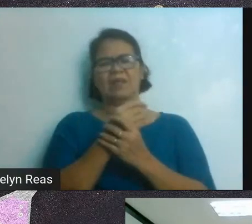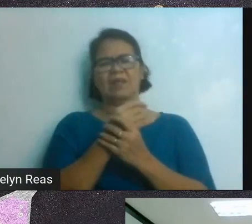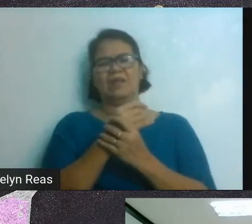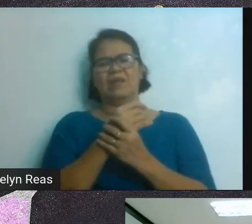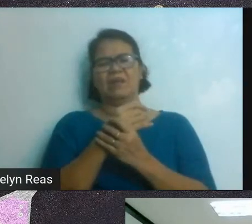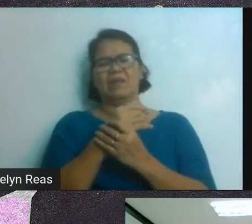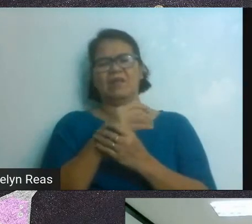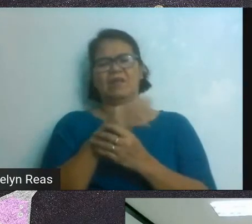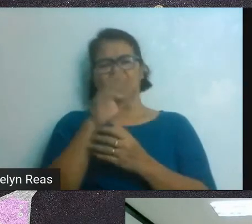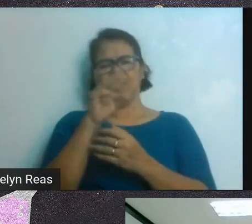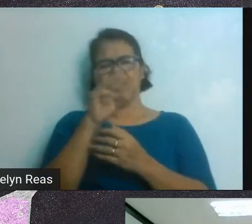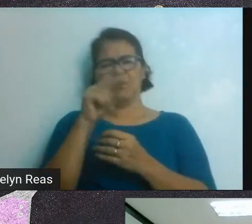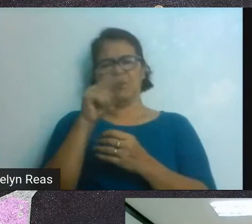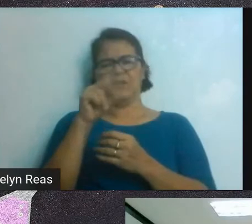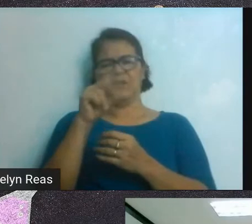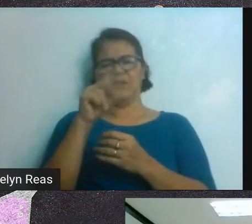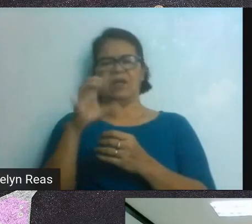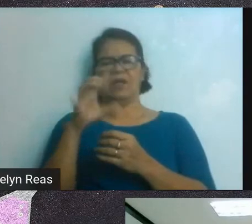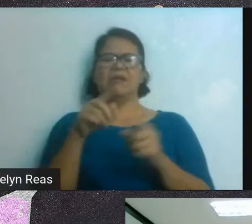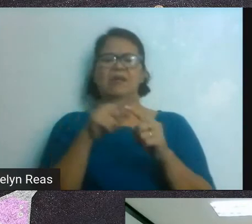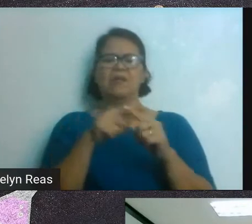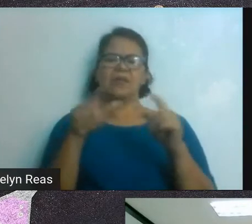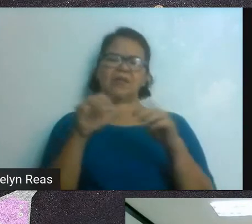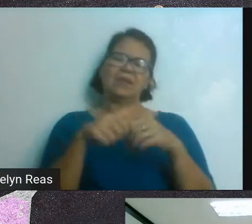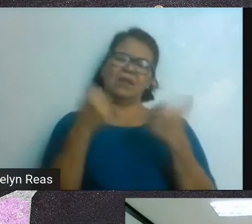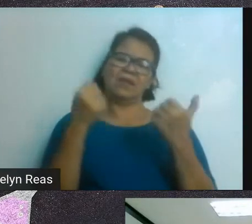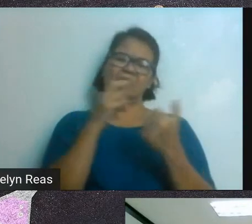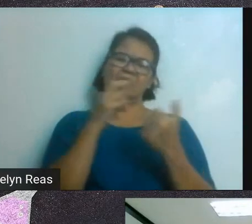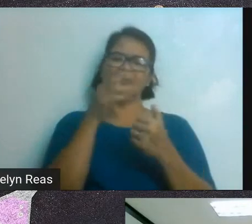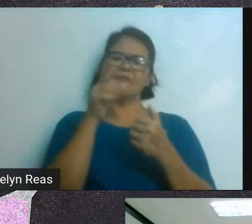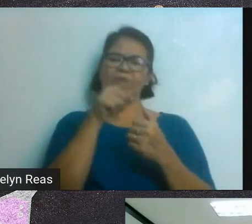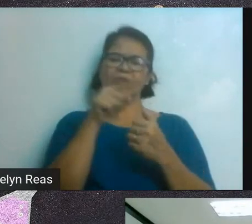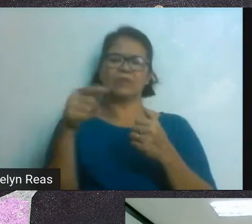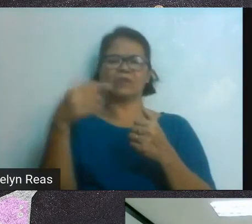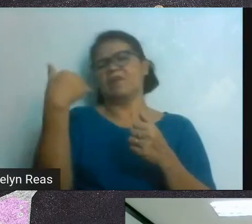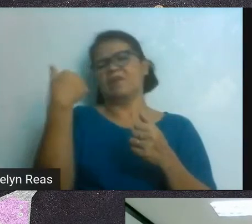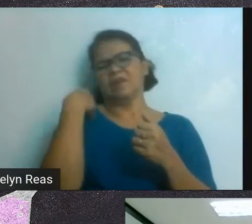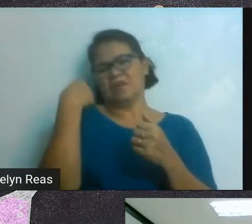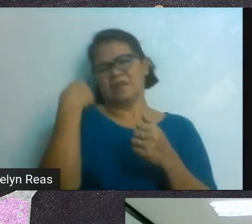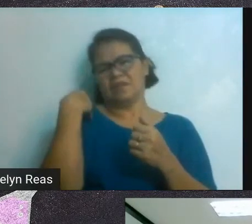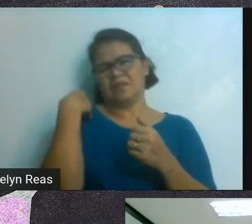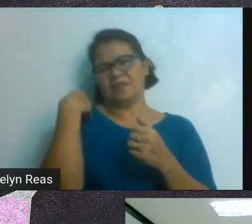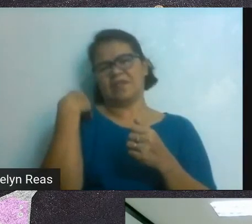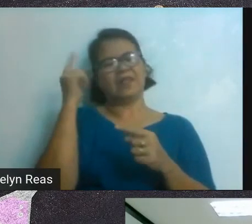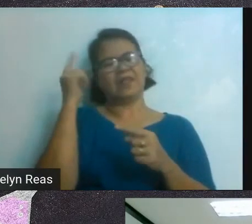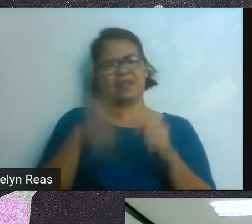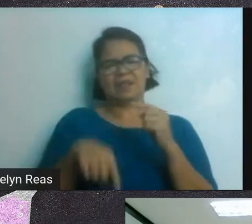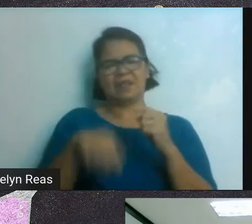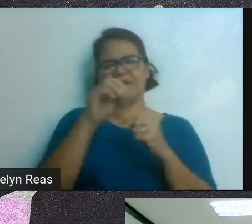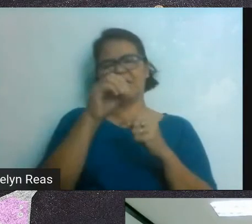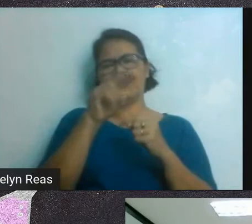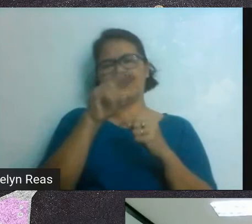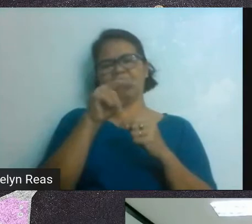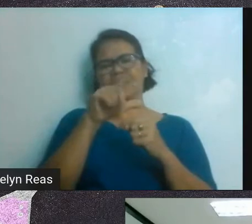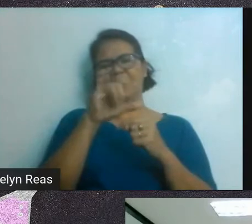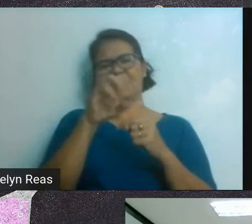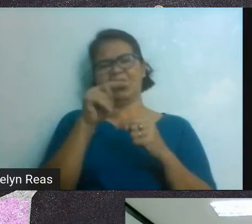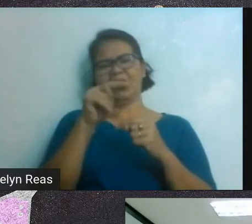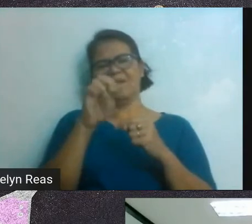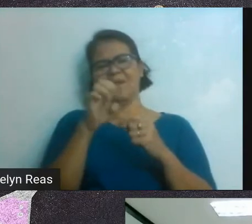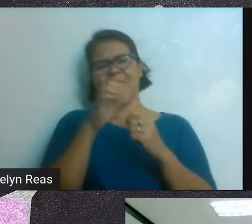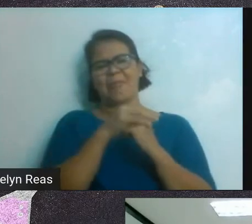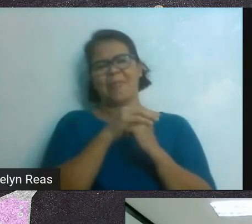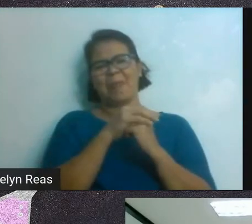na these are situations where, although alam ko naman yung mga teachers natin sa special education are very committed,